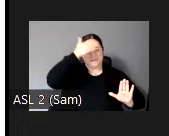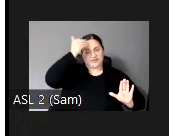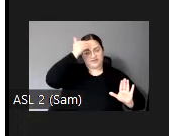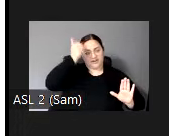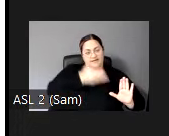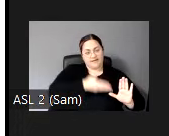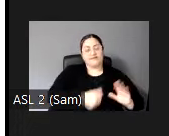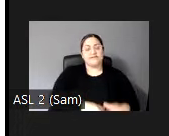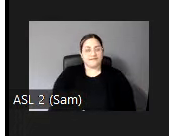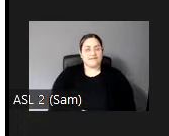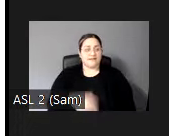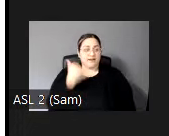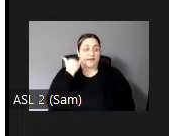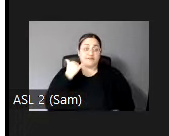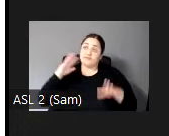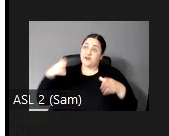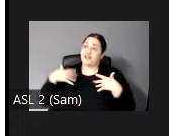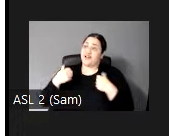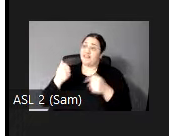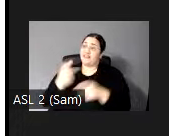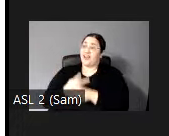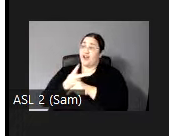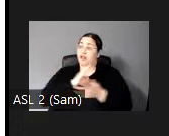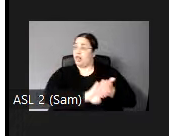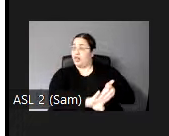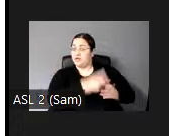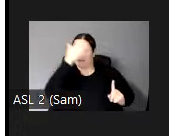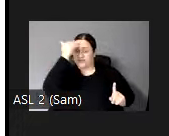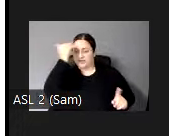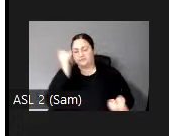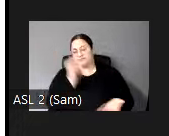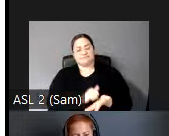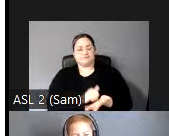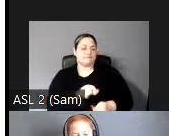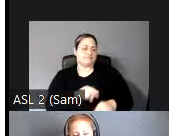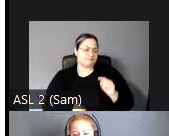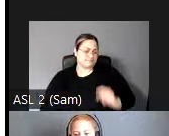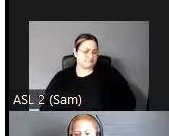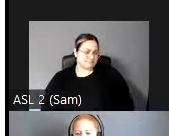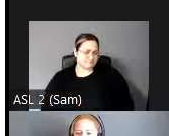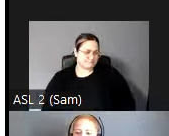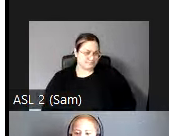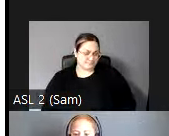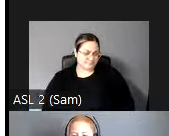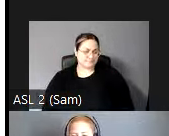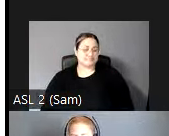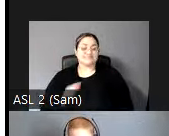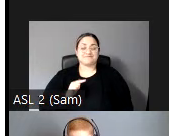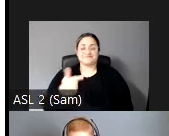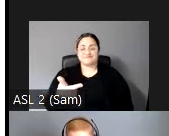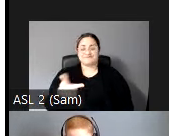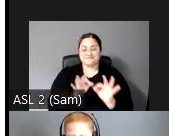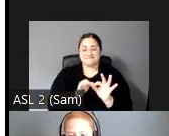area without it including a conversation about dementia. One of the things you hear in the healthcare system as well, and